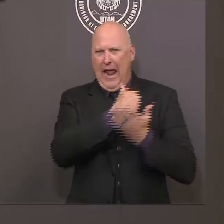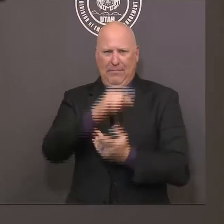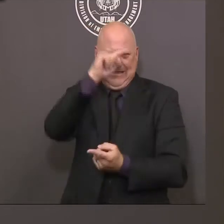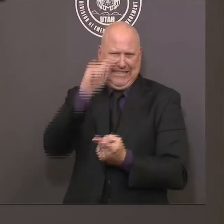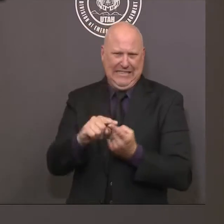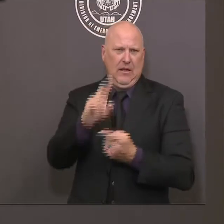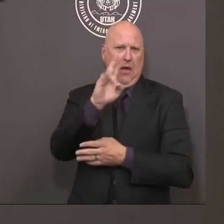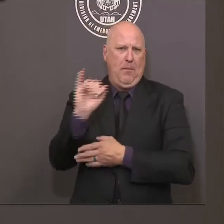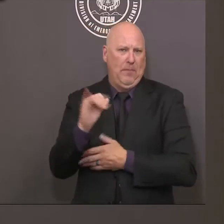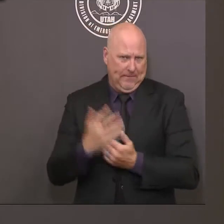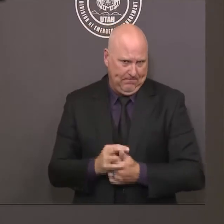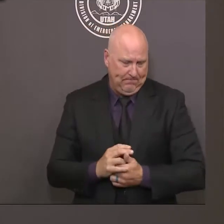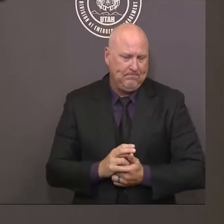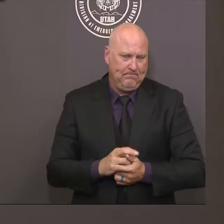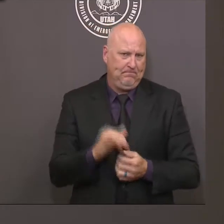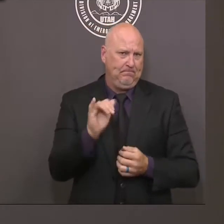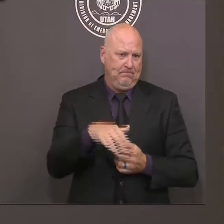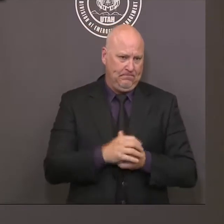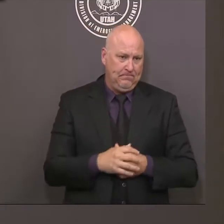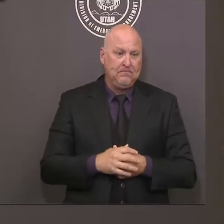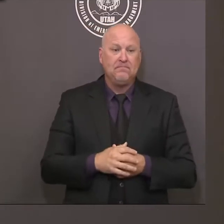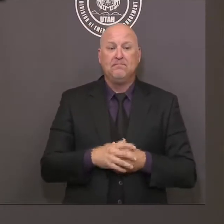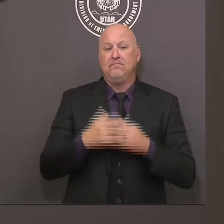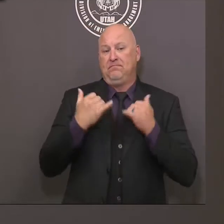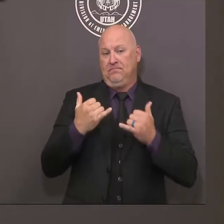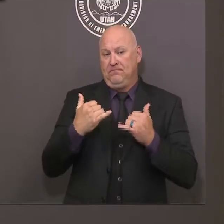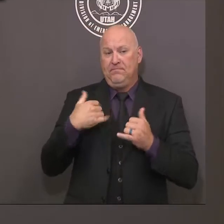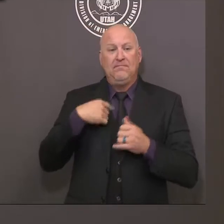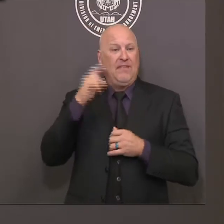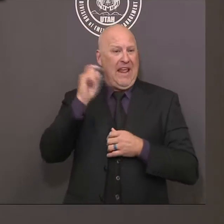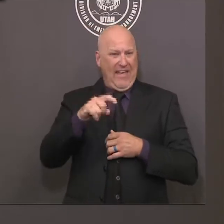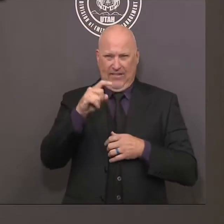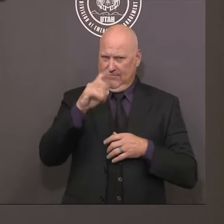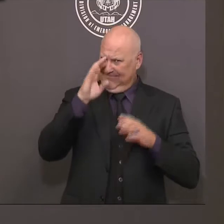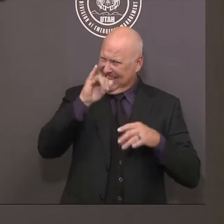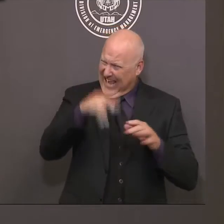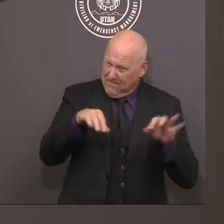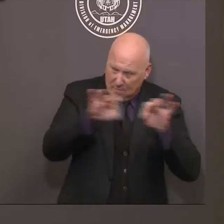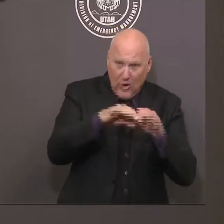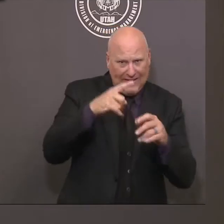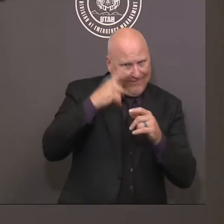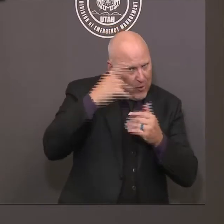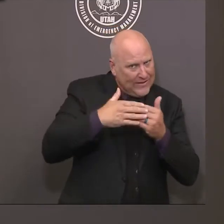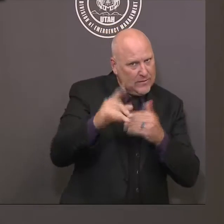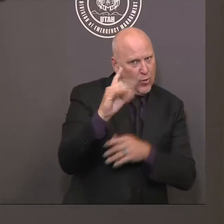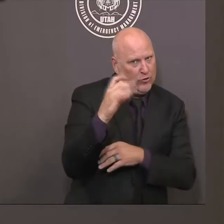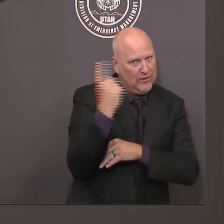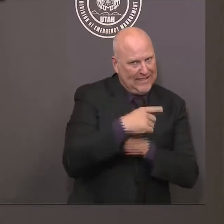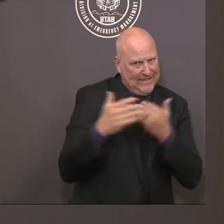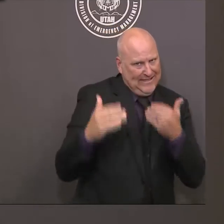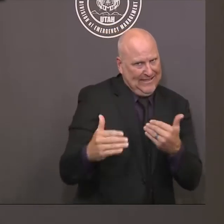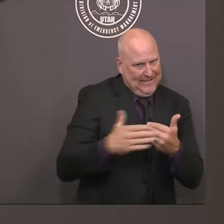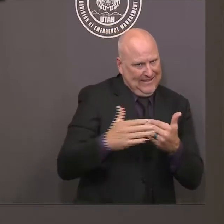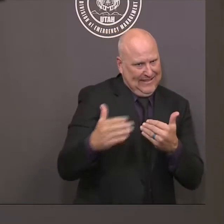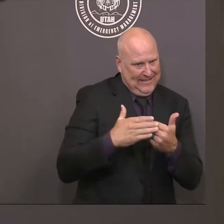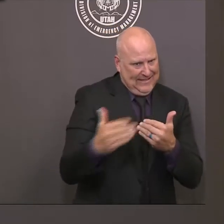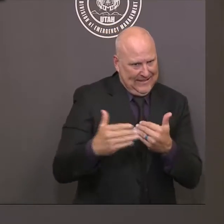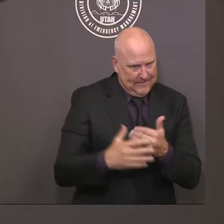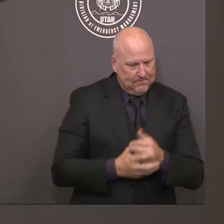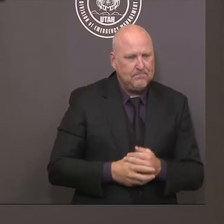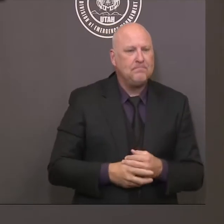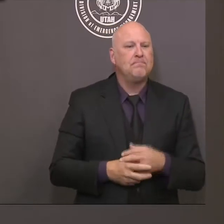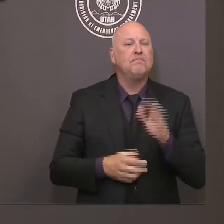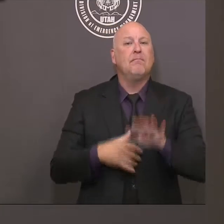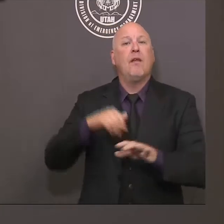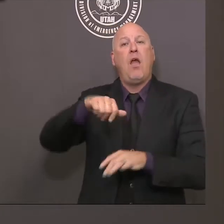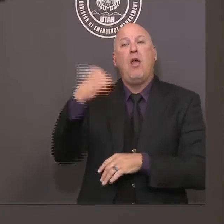need to focus over the next 100 days on helping those without immediate work prospects to connect with the many job openings in the